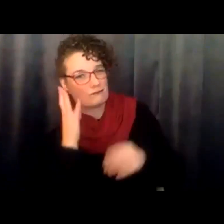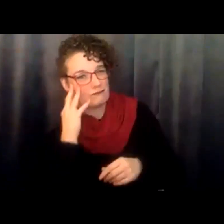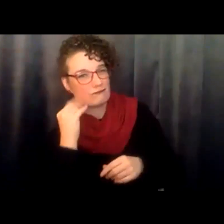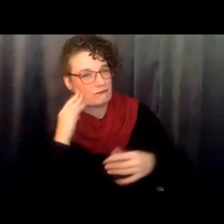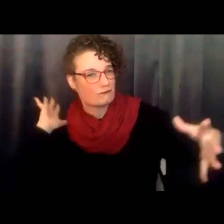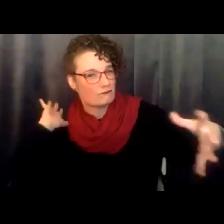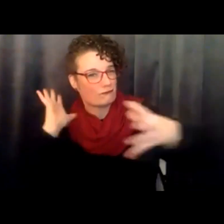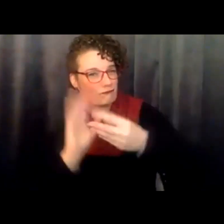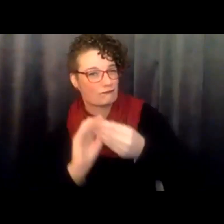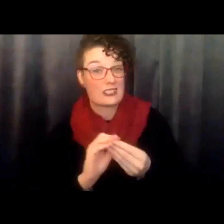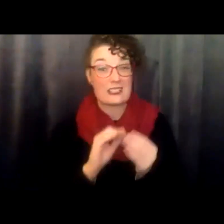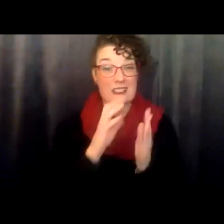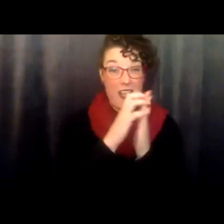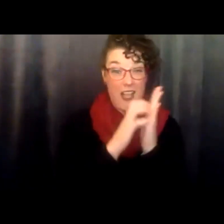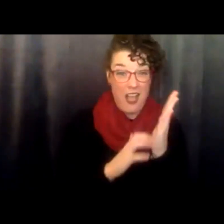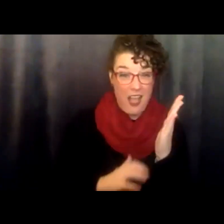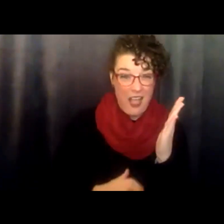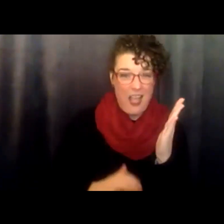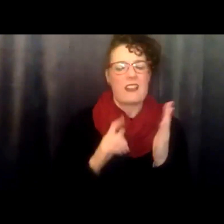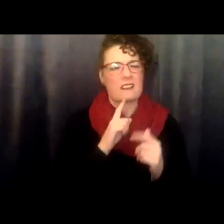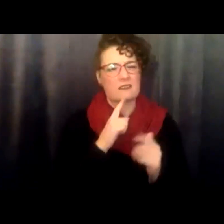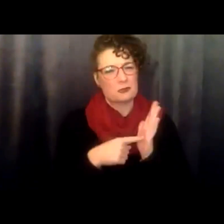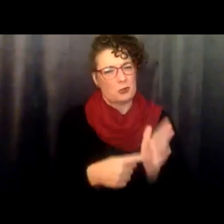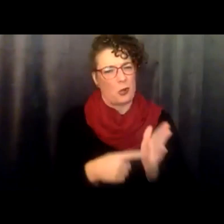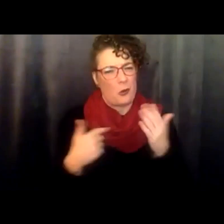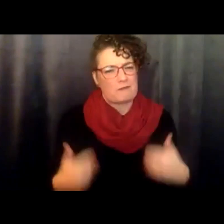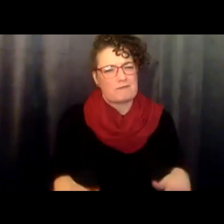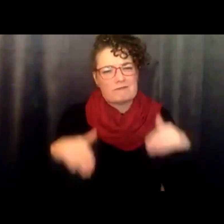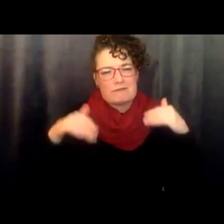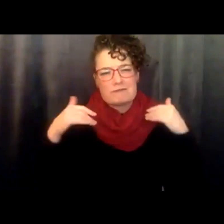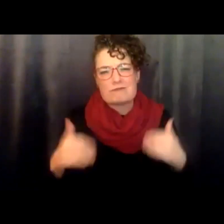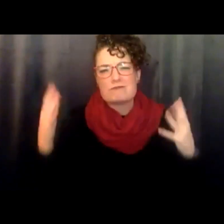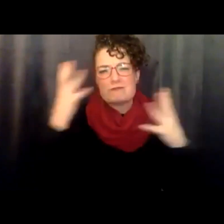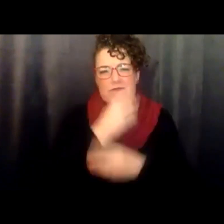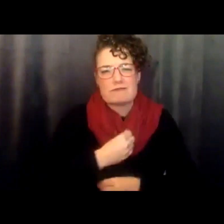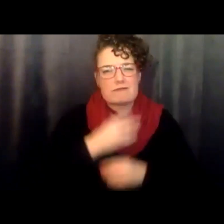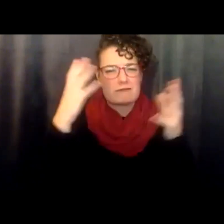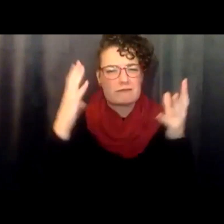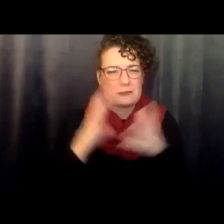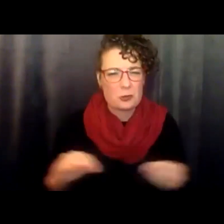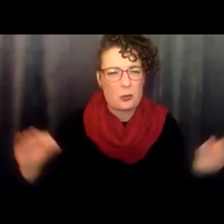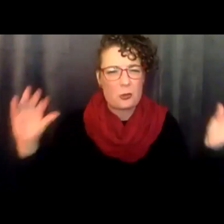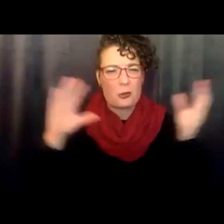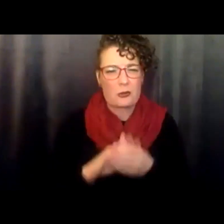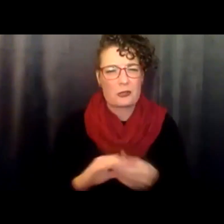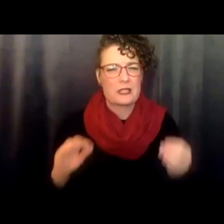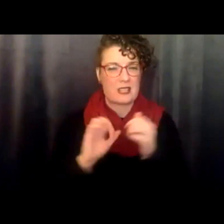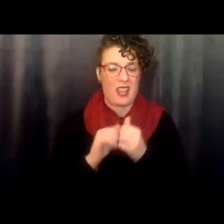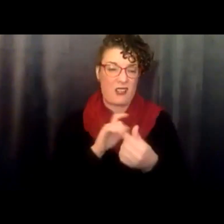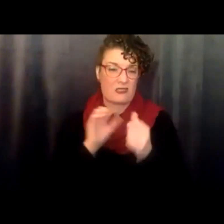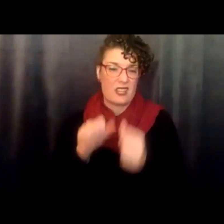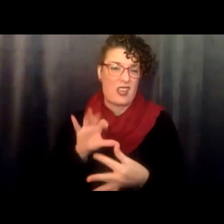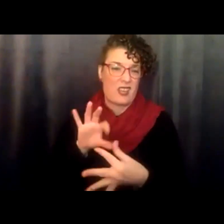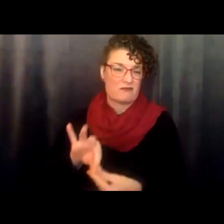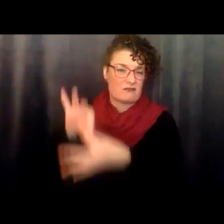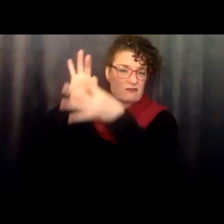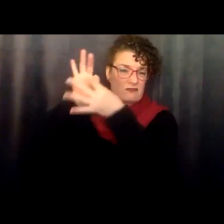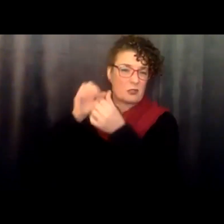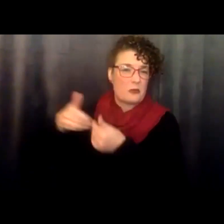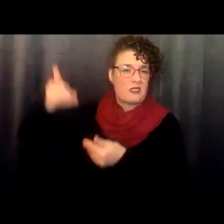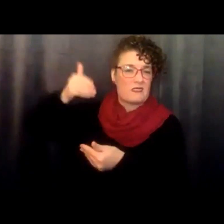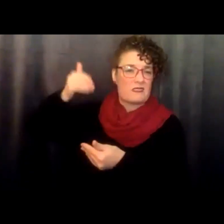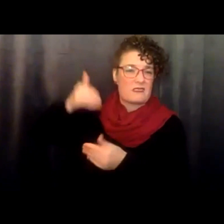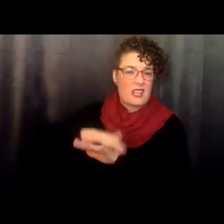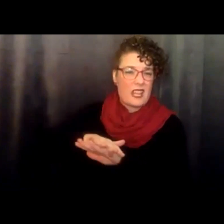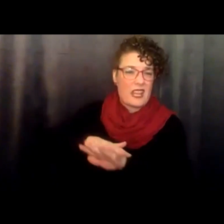And their words describe really remarkable stories of connecting to Indigenous ancestors,